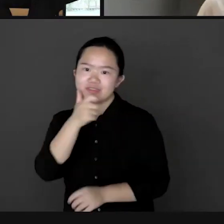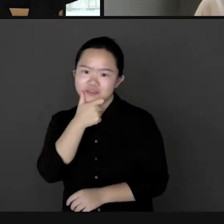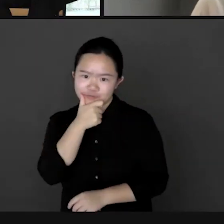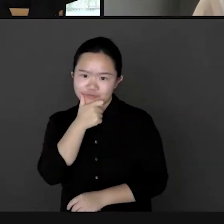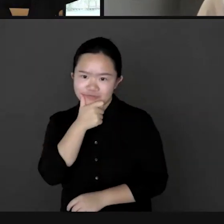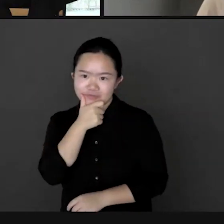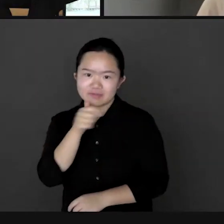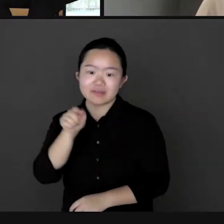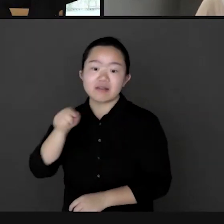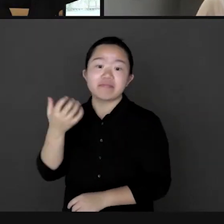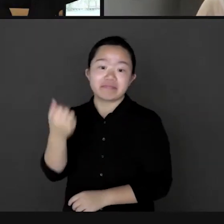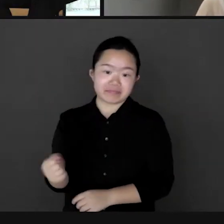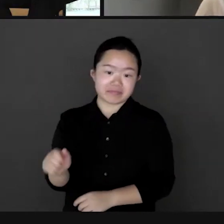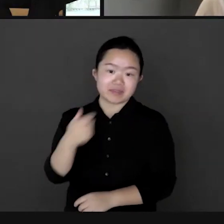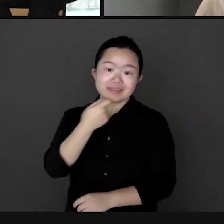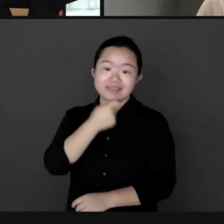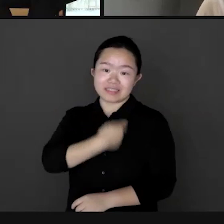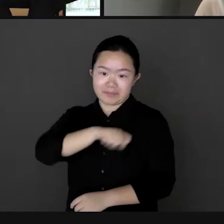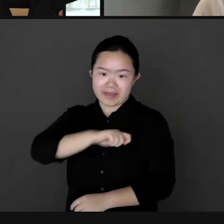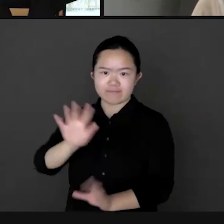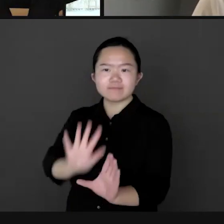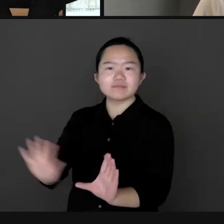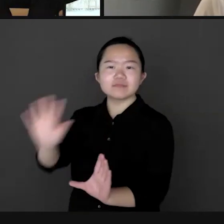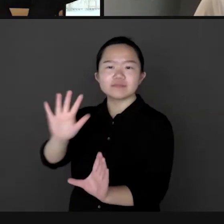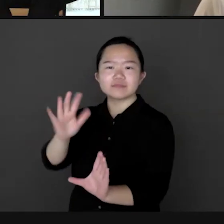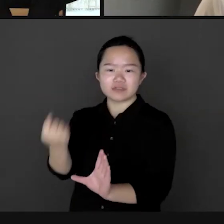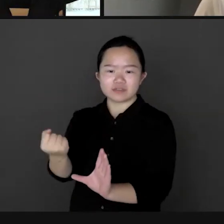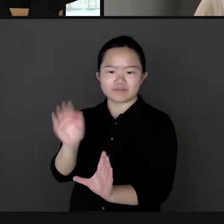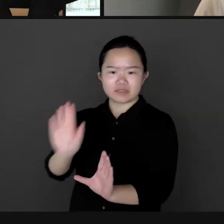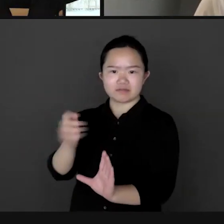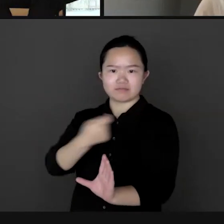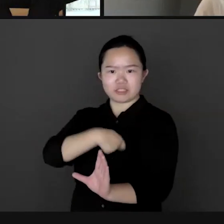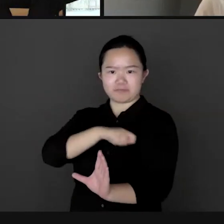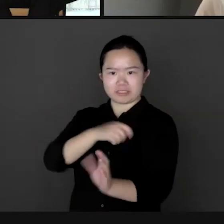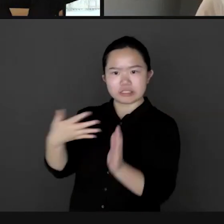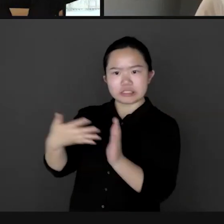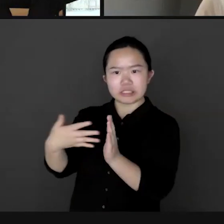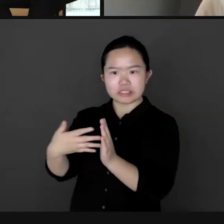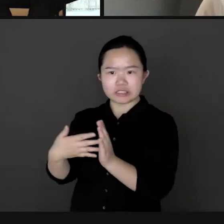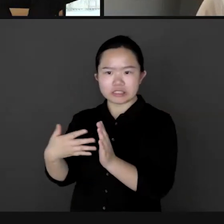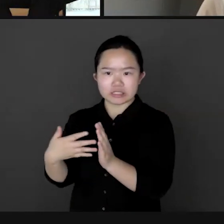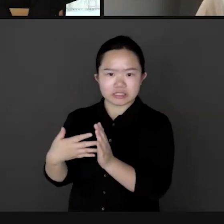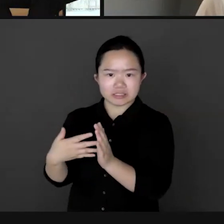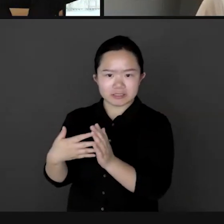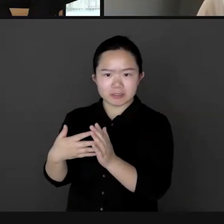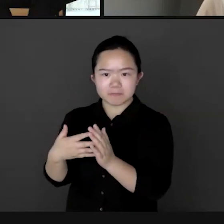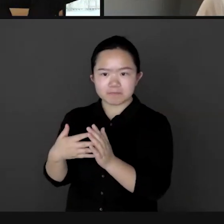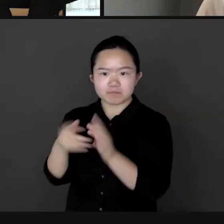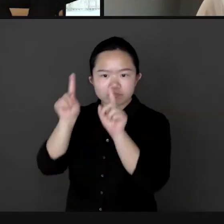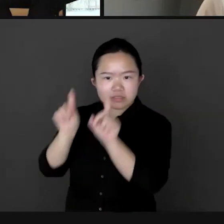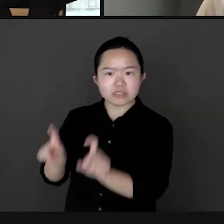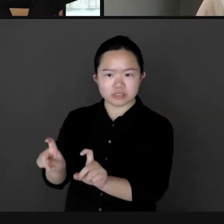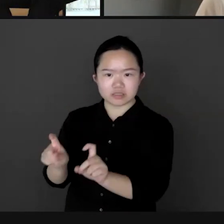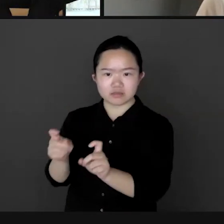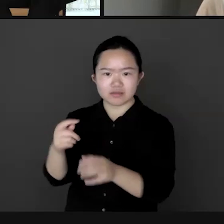year, what's coming for the certification, we will be working on the WAS body of knowledge in German